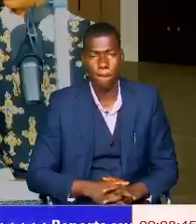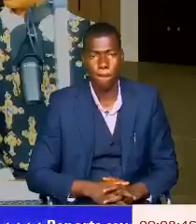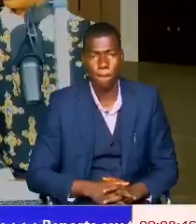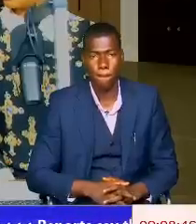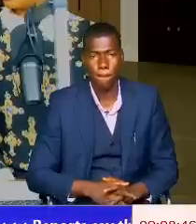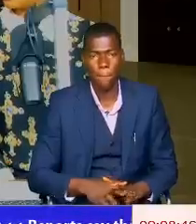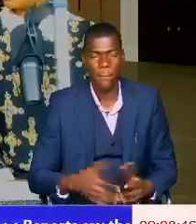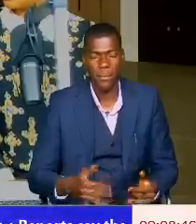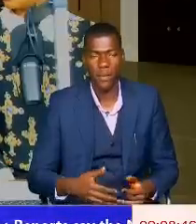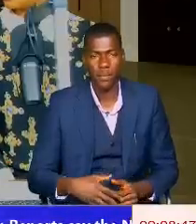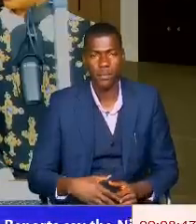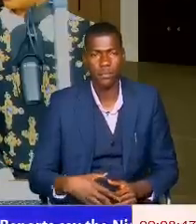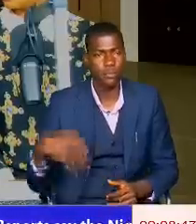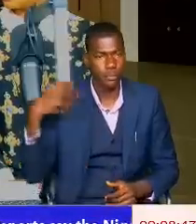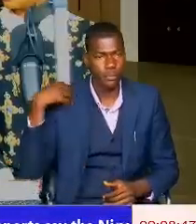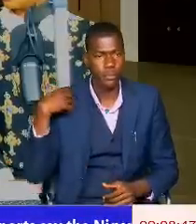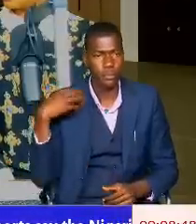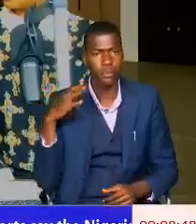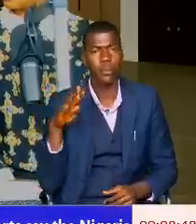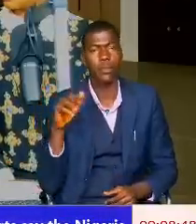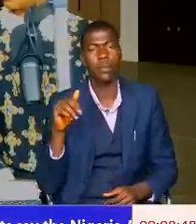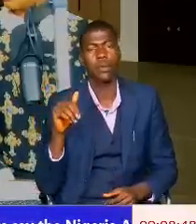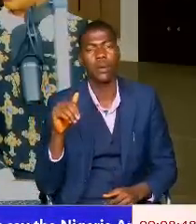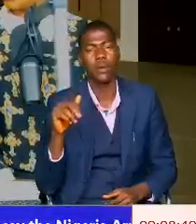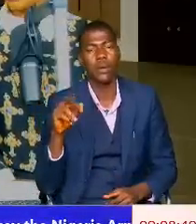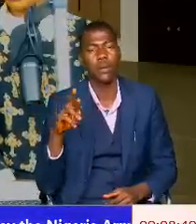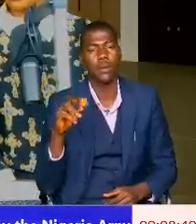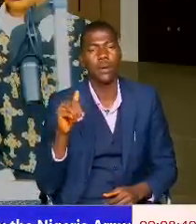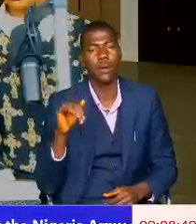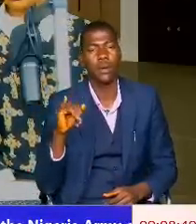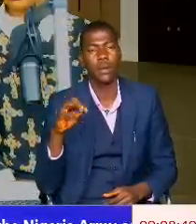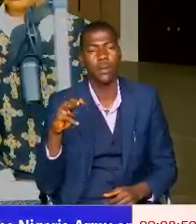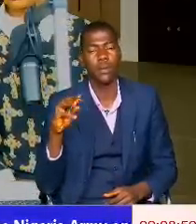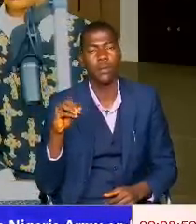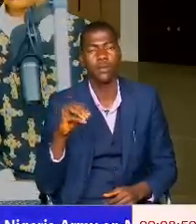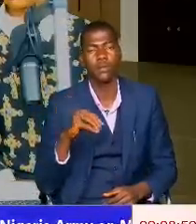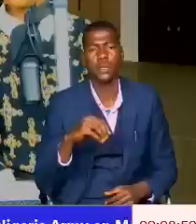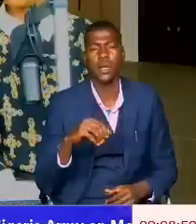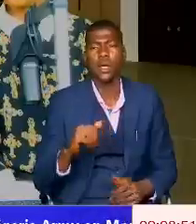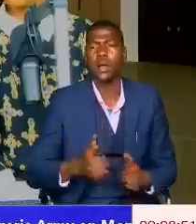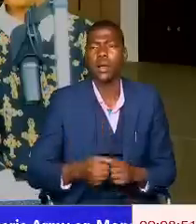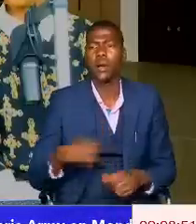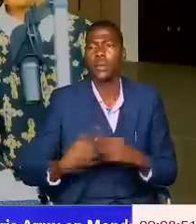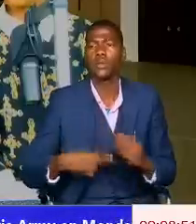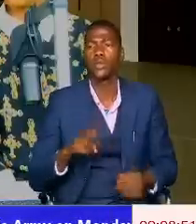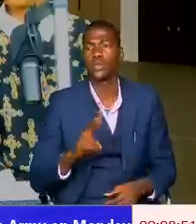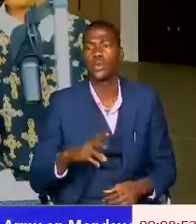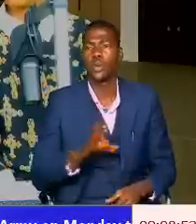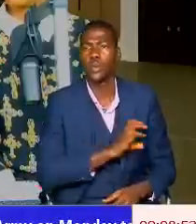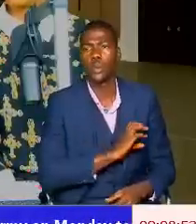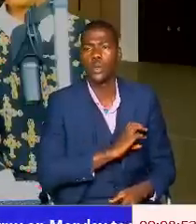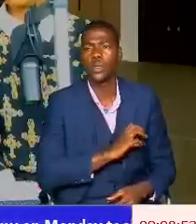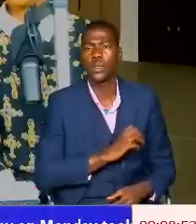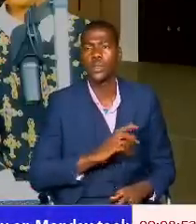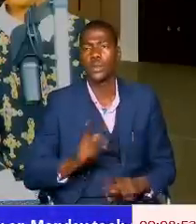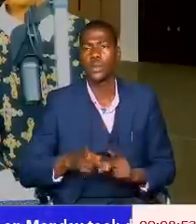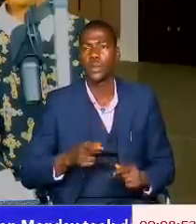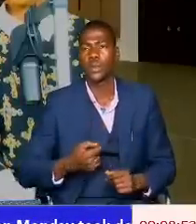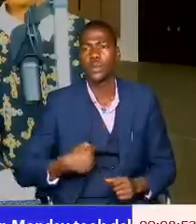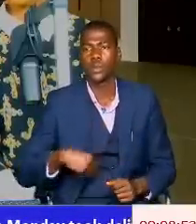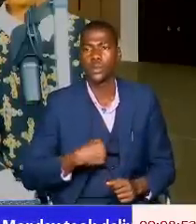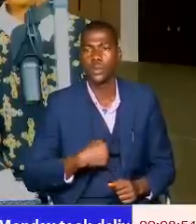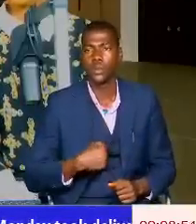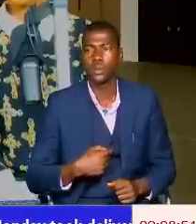Oga Brimo? Yes. After that case, what of the two people where we do their cases yesterday, the two police officers, where